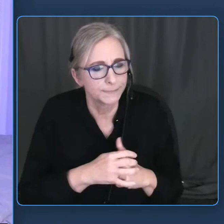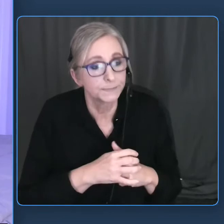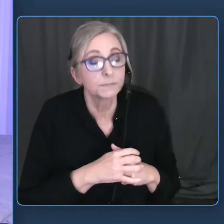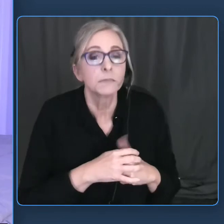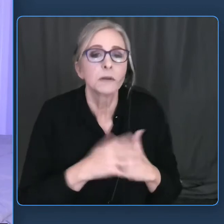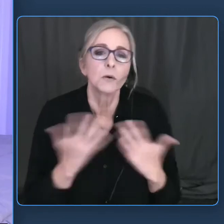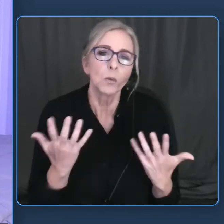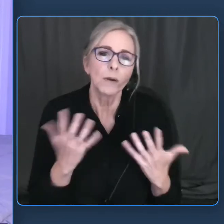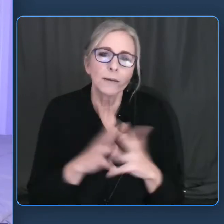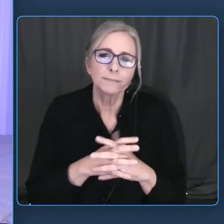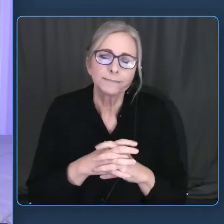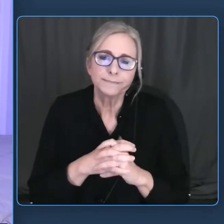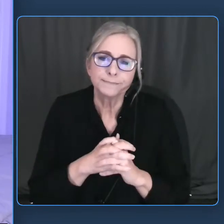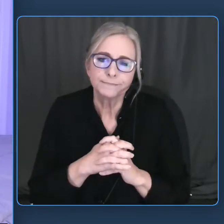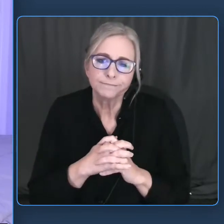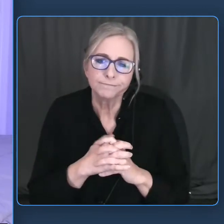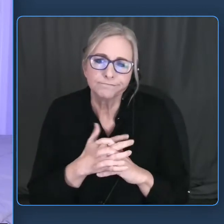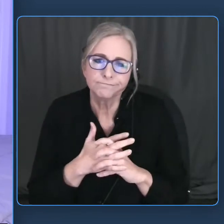Well,